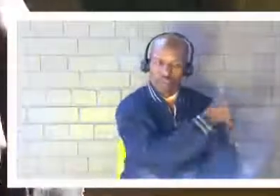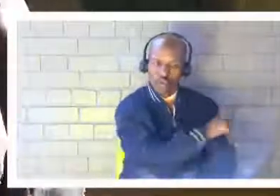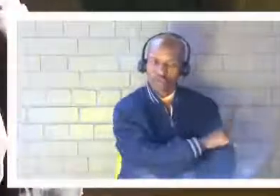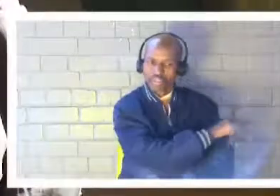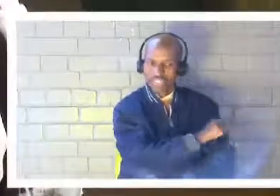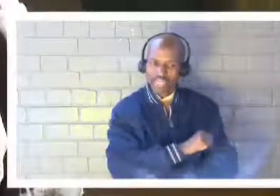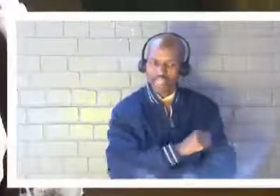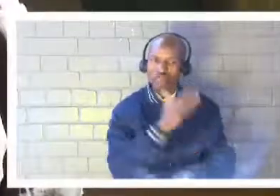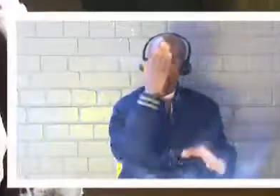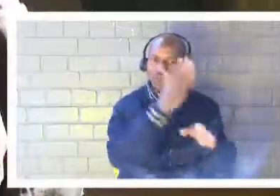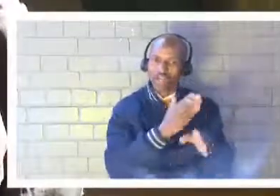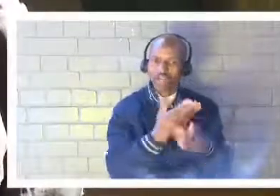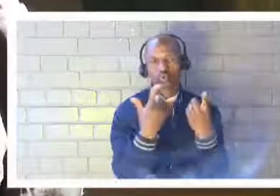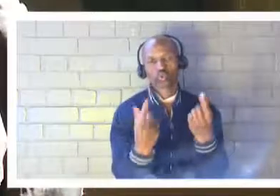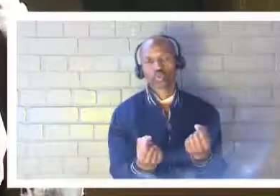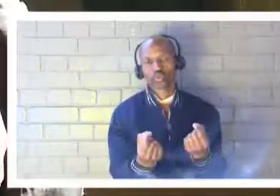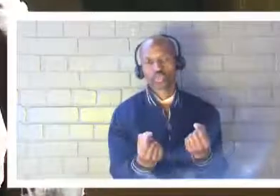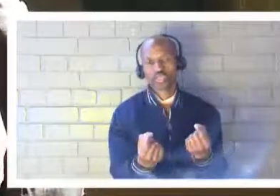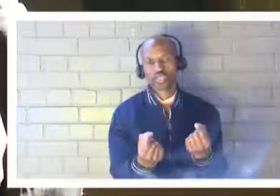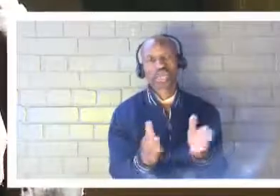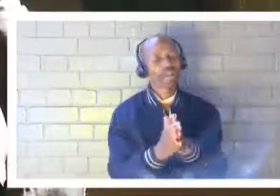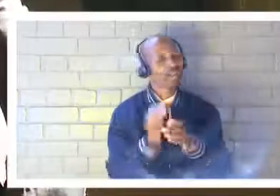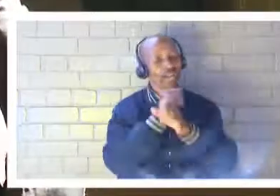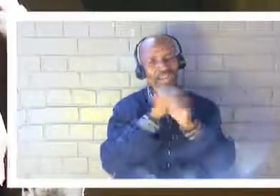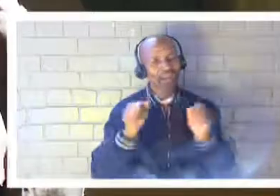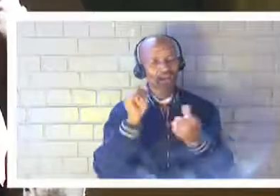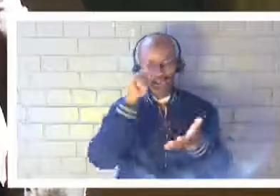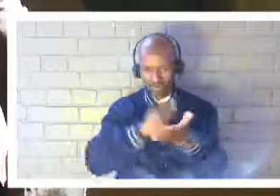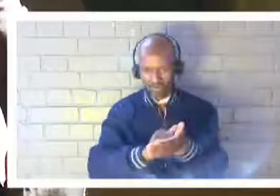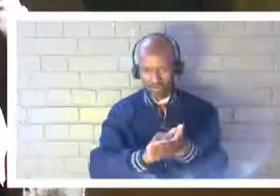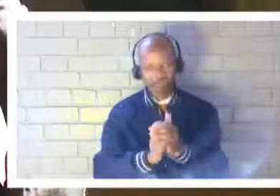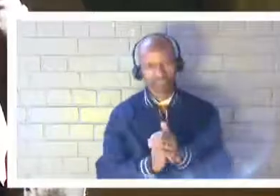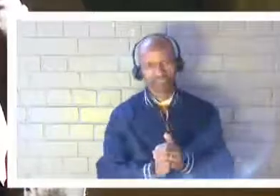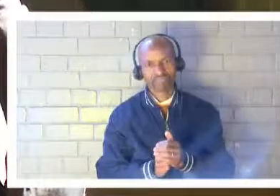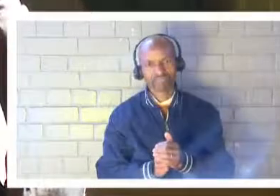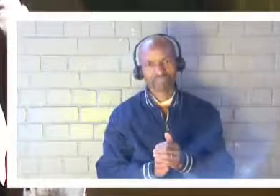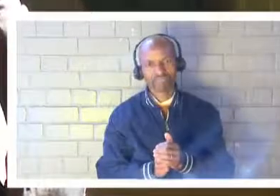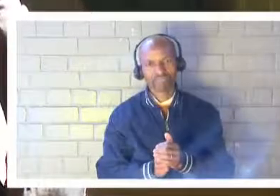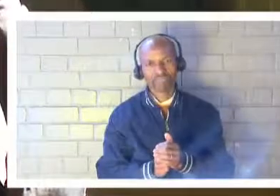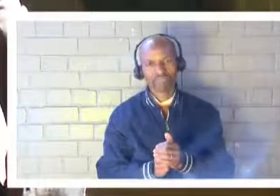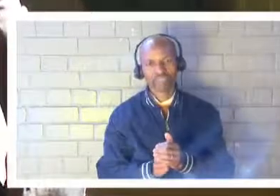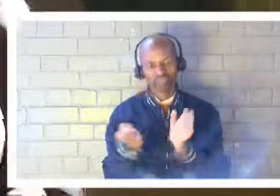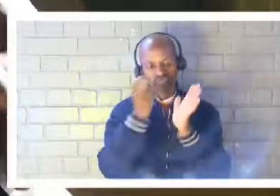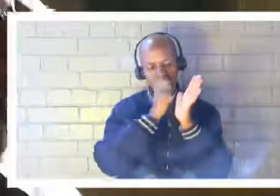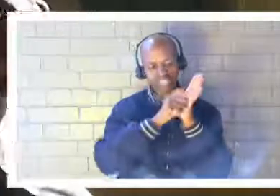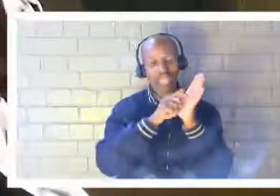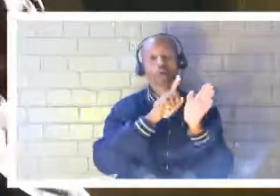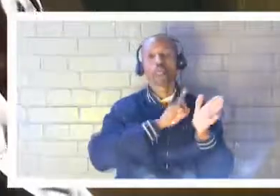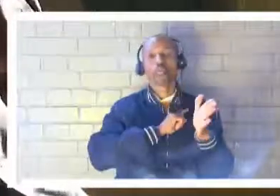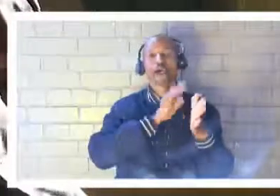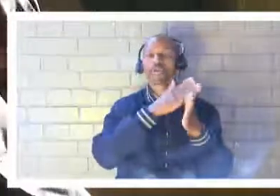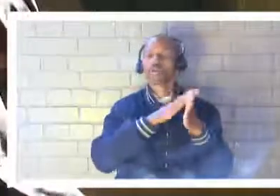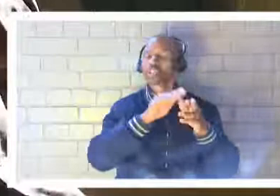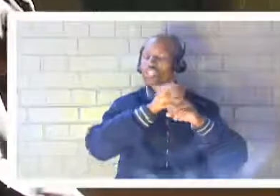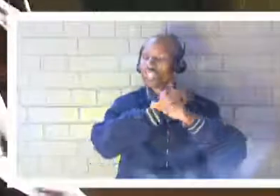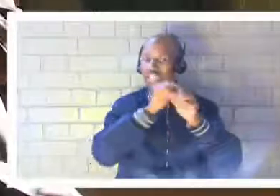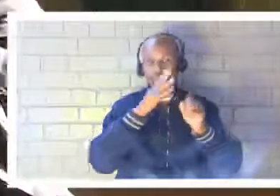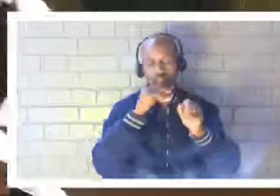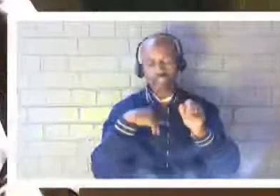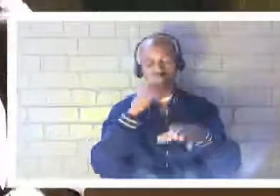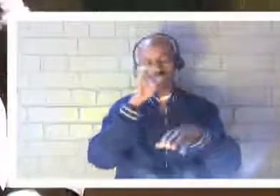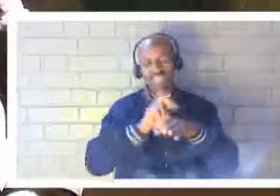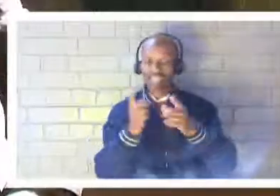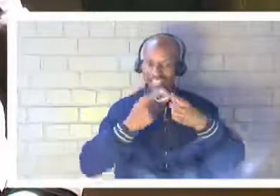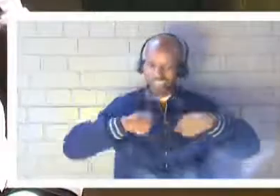for implementation. And we refused to sign because it was not talking to our